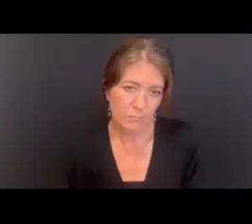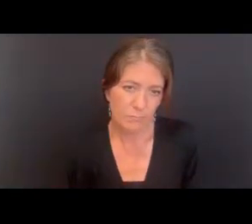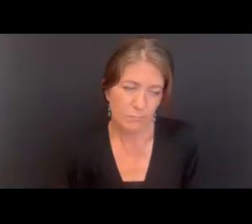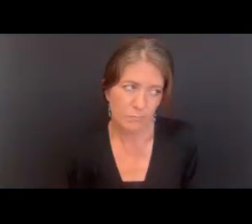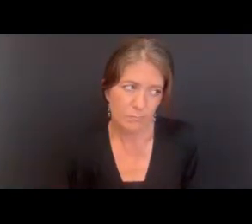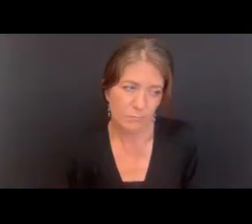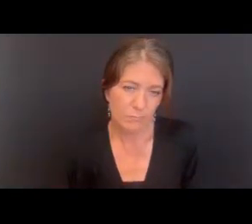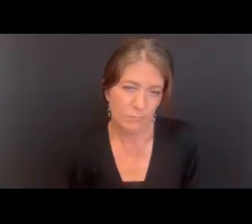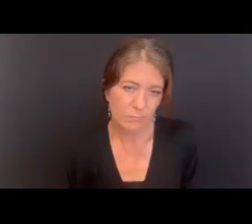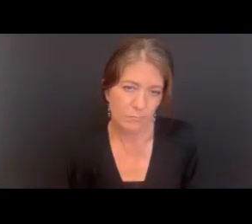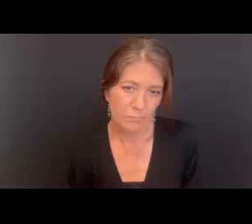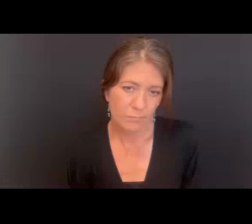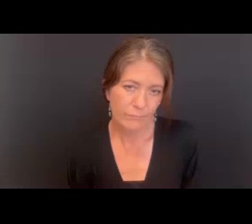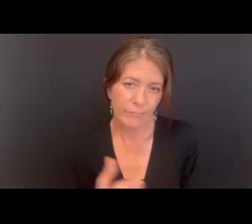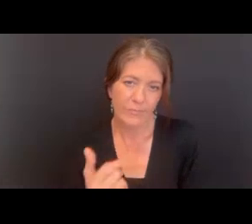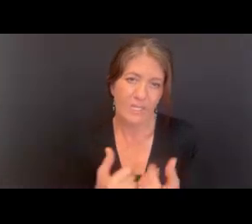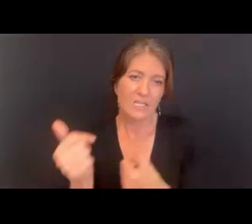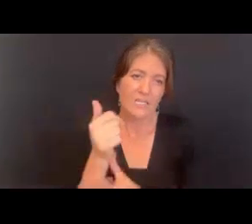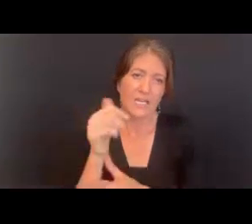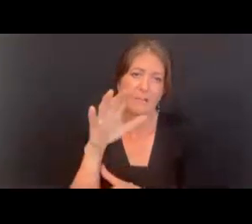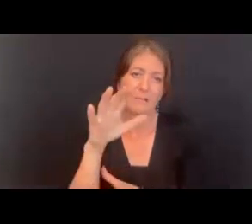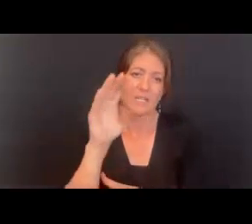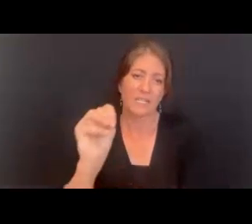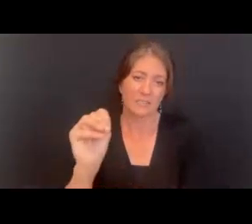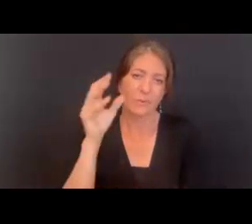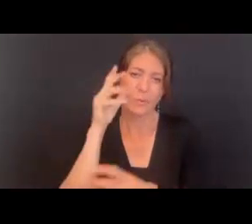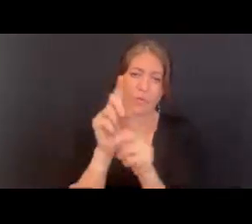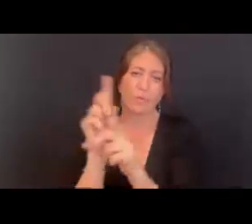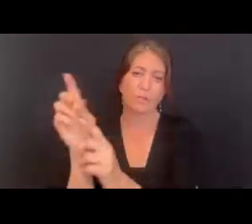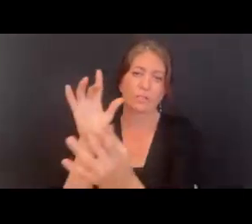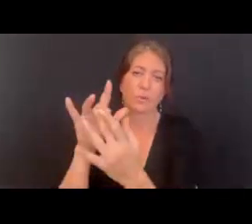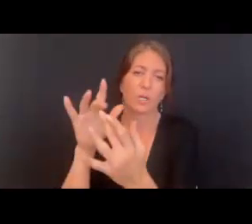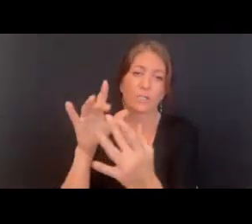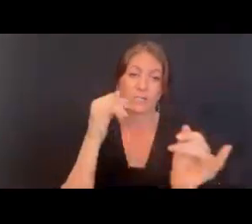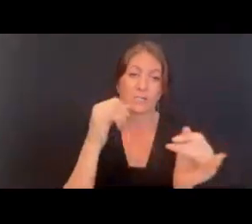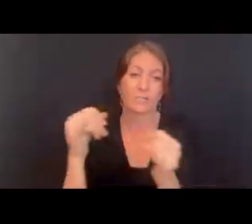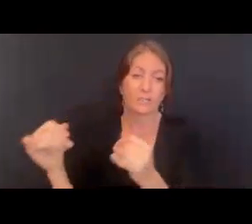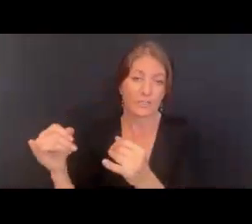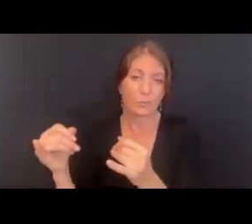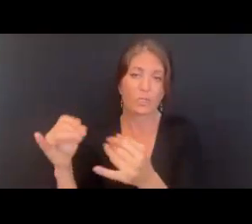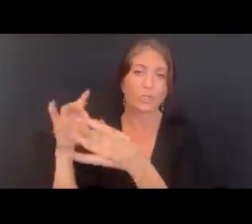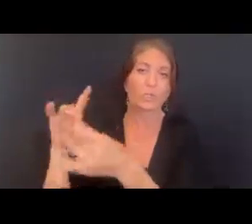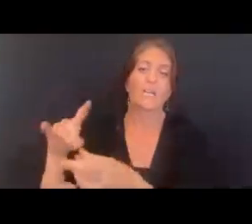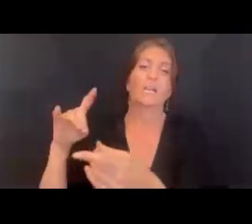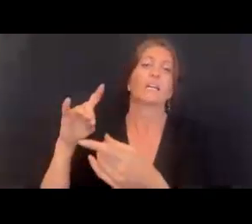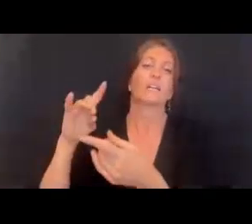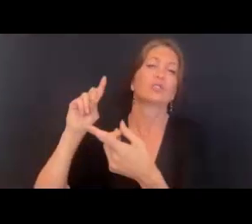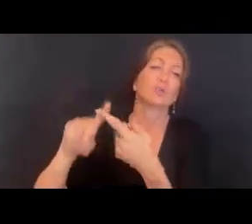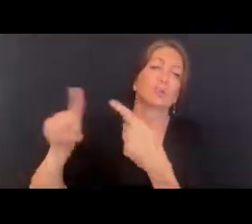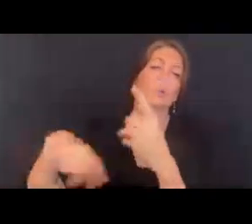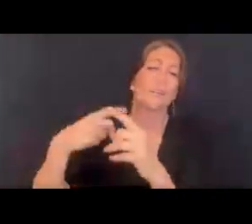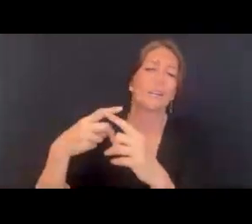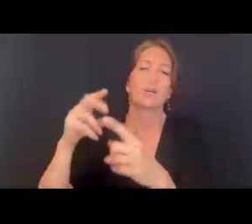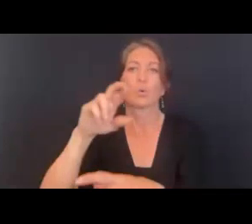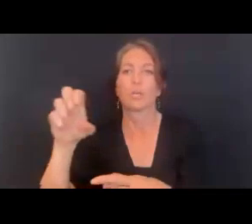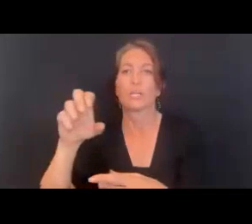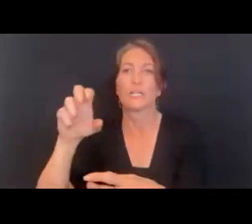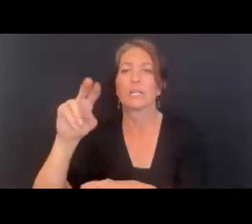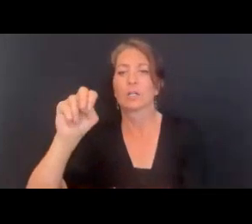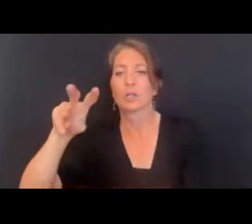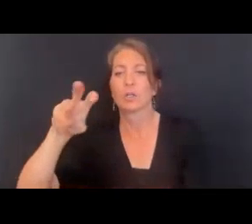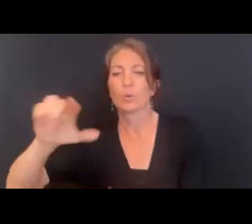administrative case manager will also contact the individual when the renewal is due. And after KDHE makes a determination, the administrative case